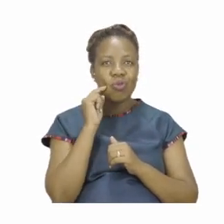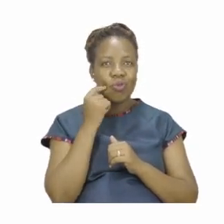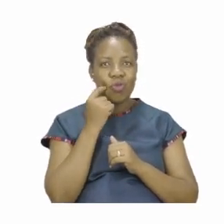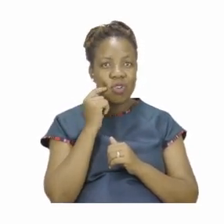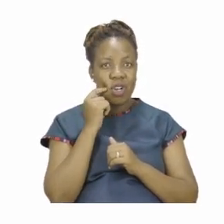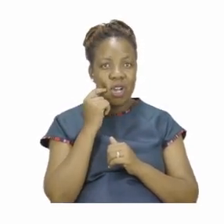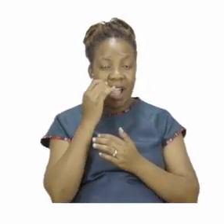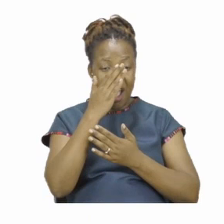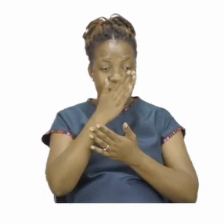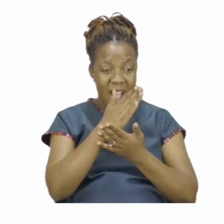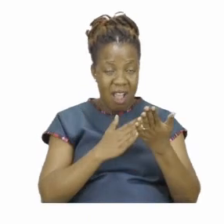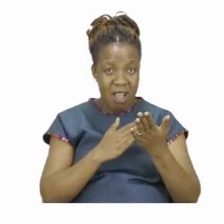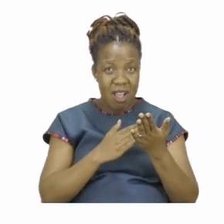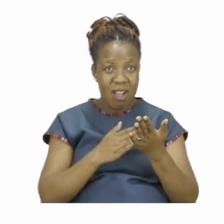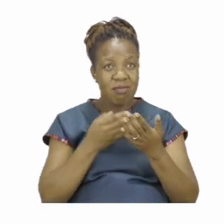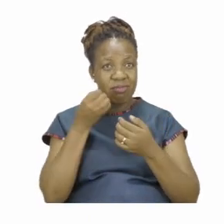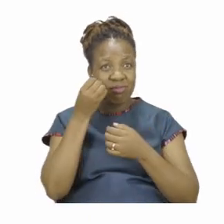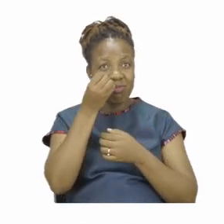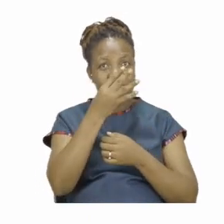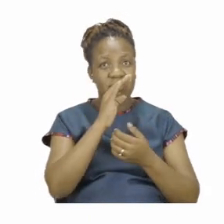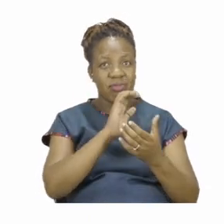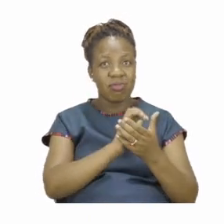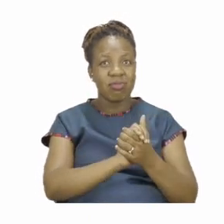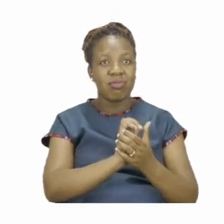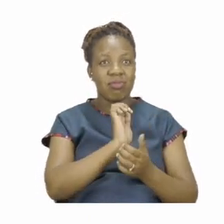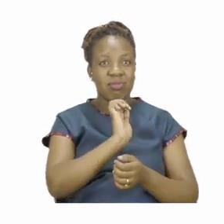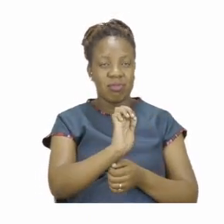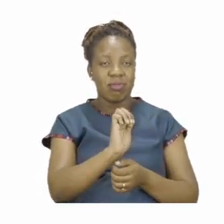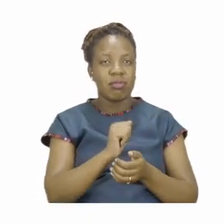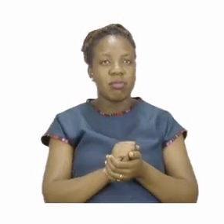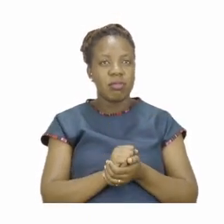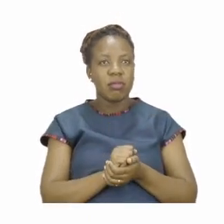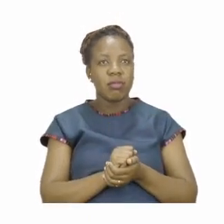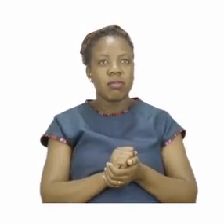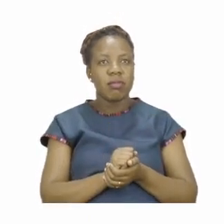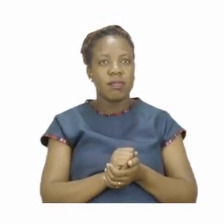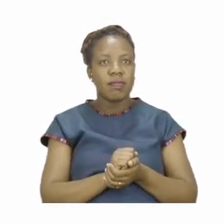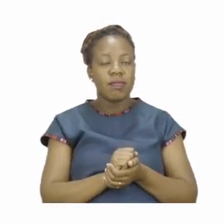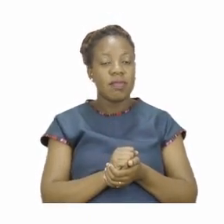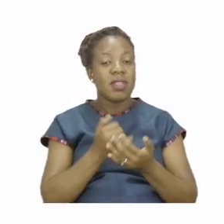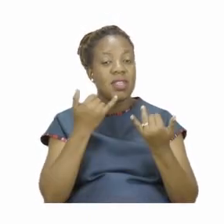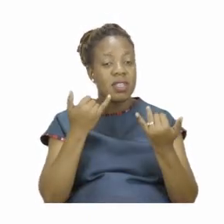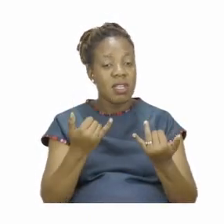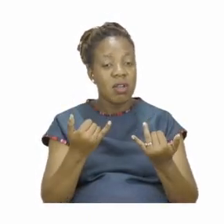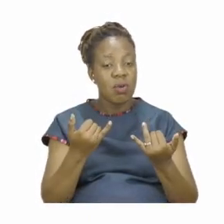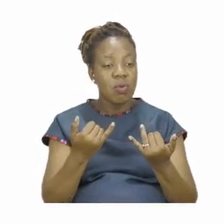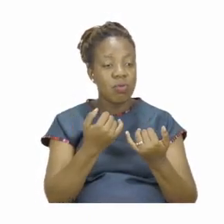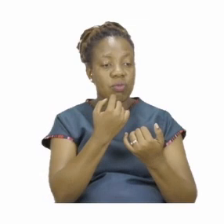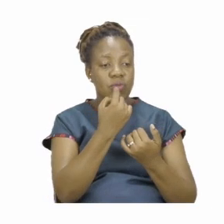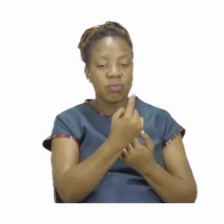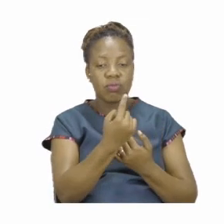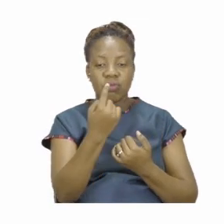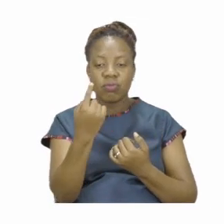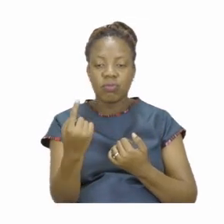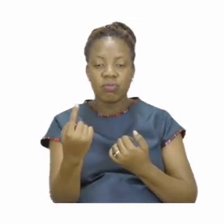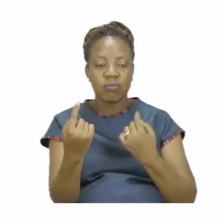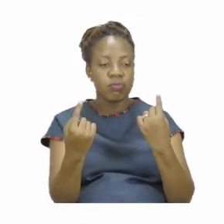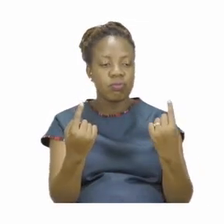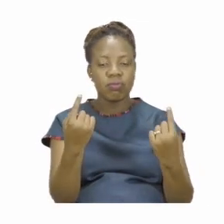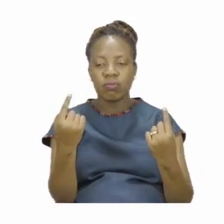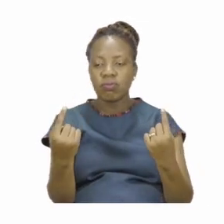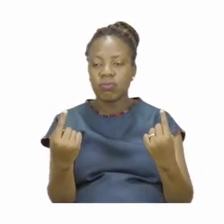sweets to his friend. How many sweets does each one have?